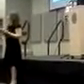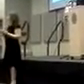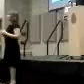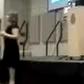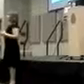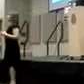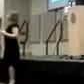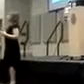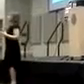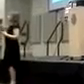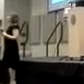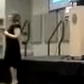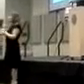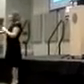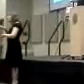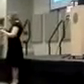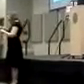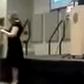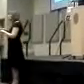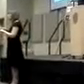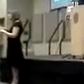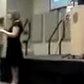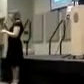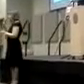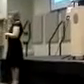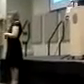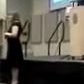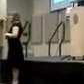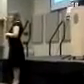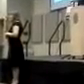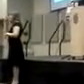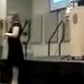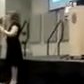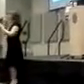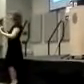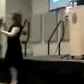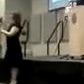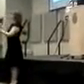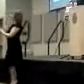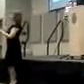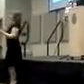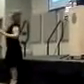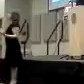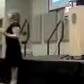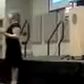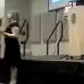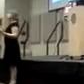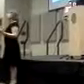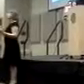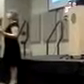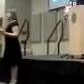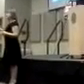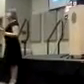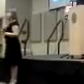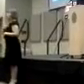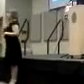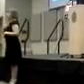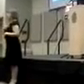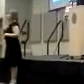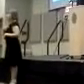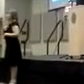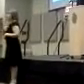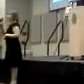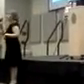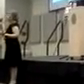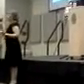think we have to be careful about trying to get federal government and the answer to everything, because it's going to get us in a position that we're not the first few nations